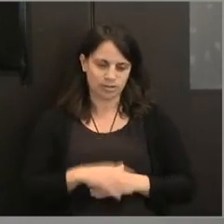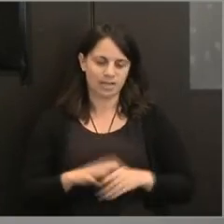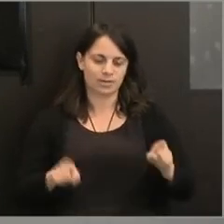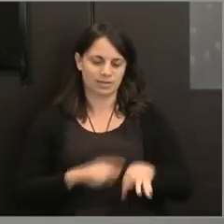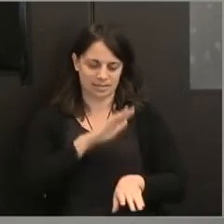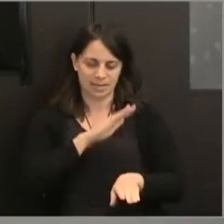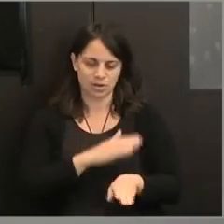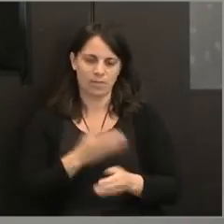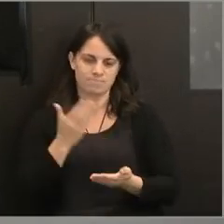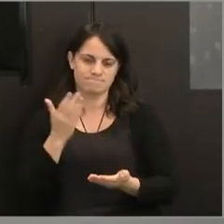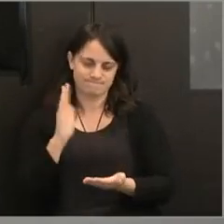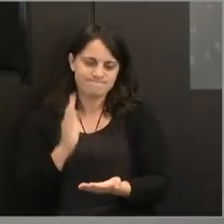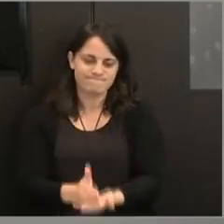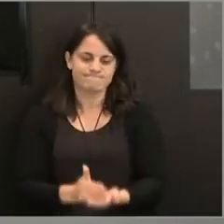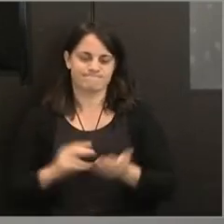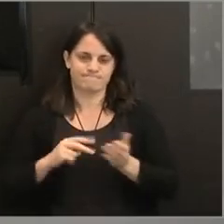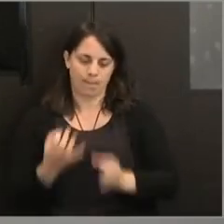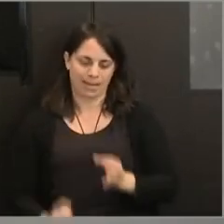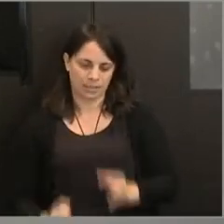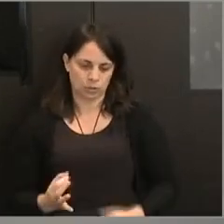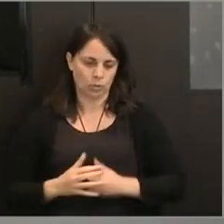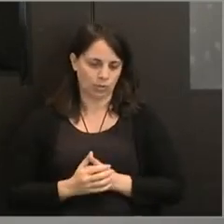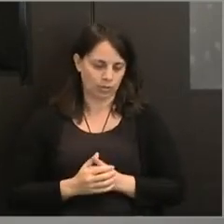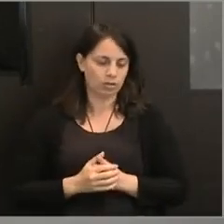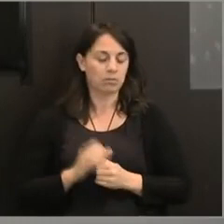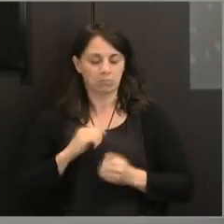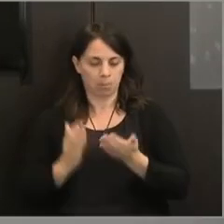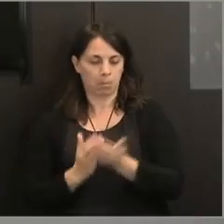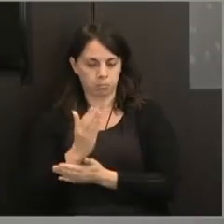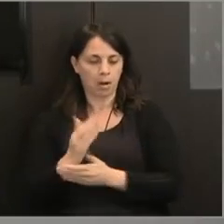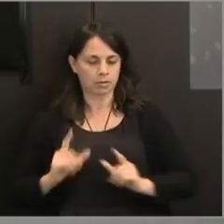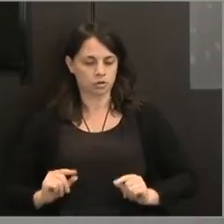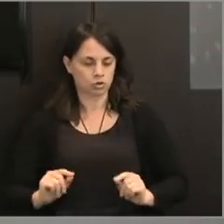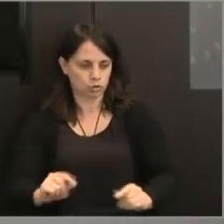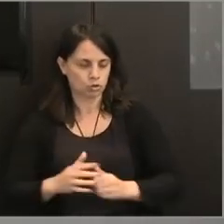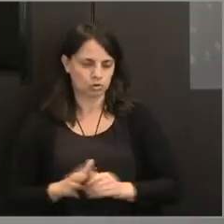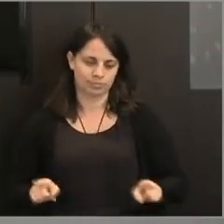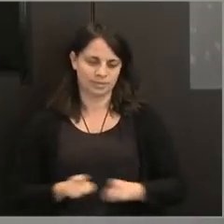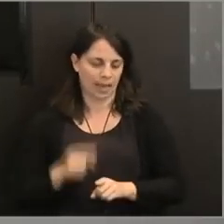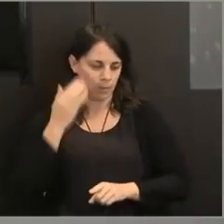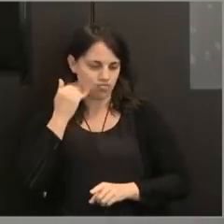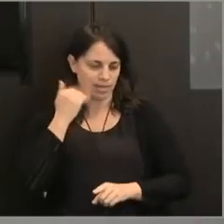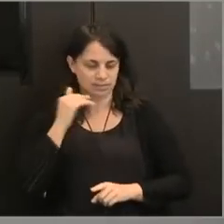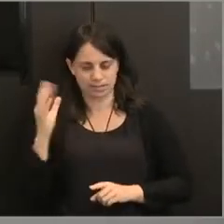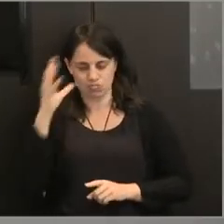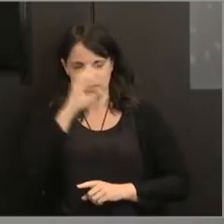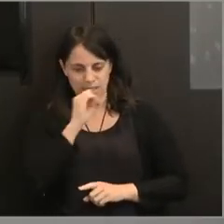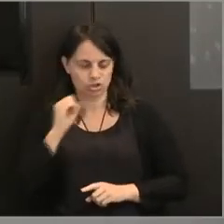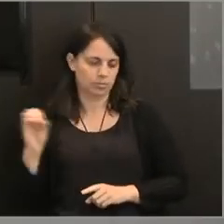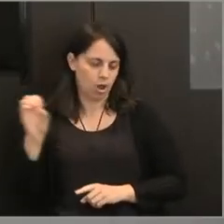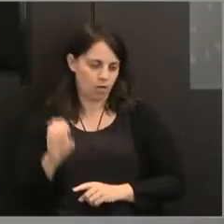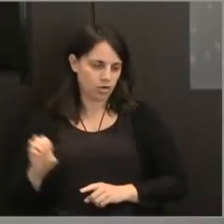political. The presumed right to do so was derived from the same racist presumptions of